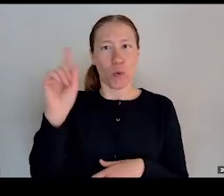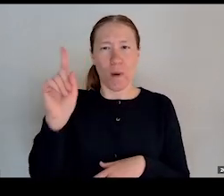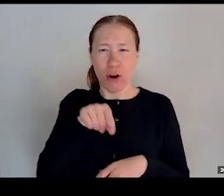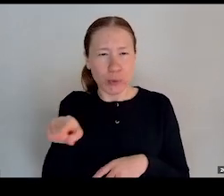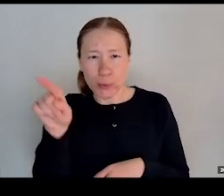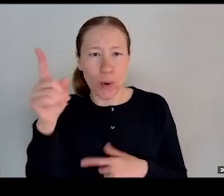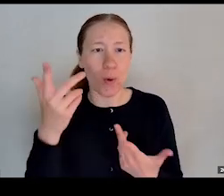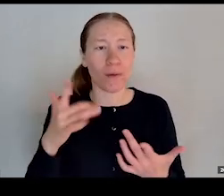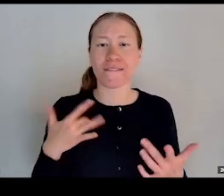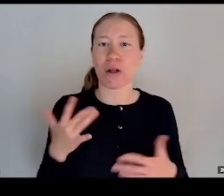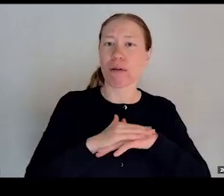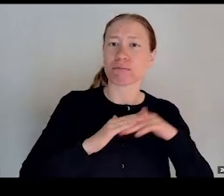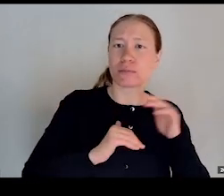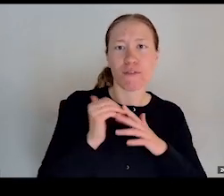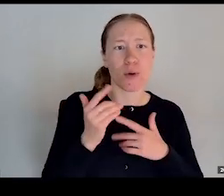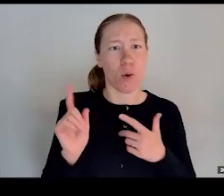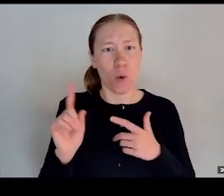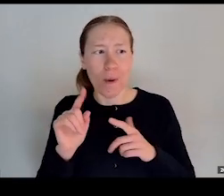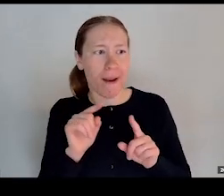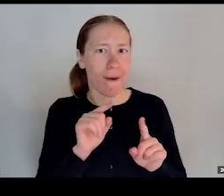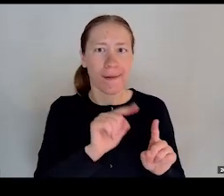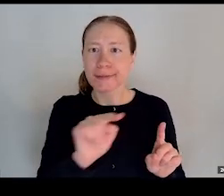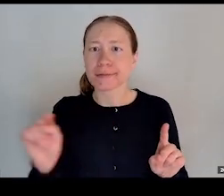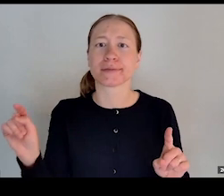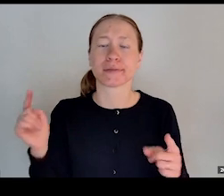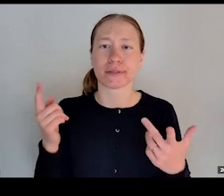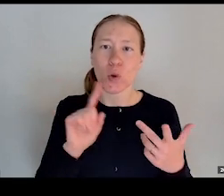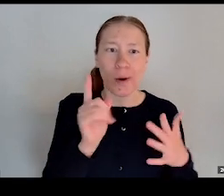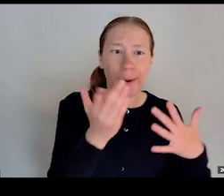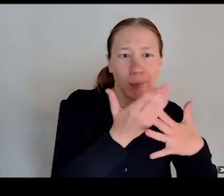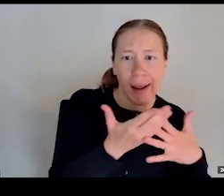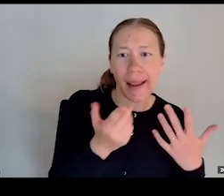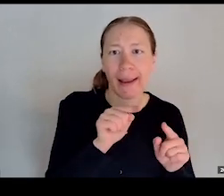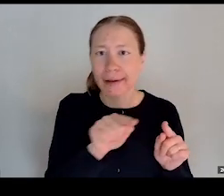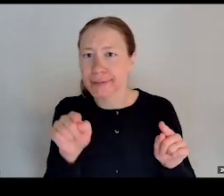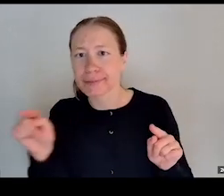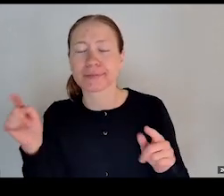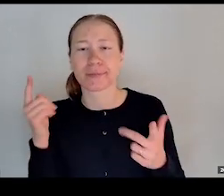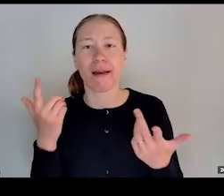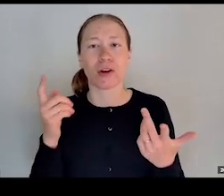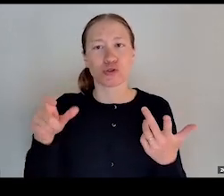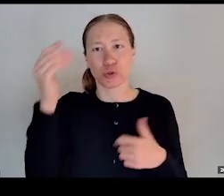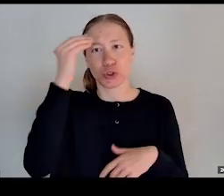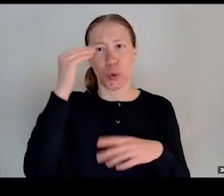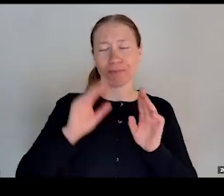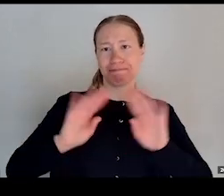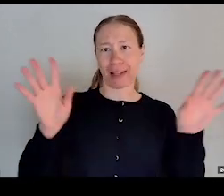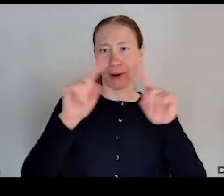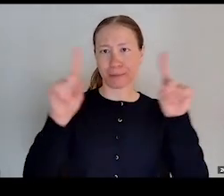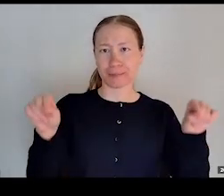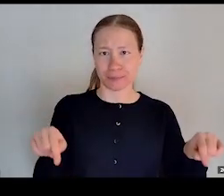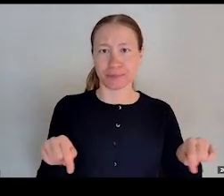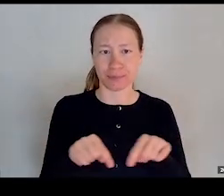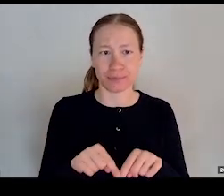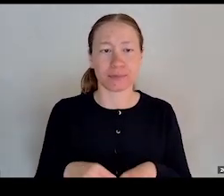comfortable with knowing what routes they're accessing, where the event's at, where the break rooms are, and having notifications of it. So it's really helpful to